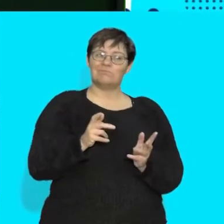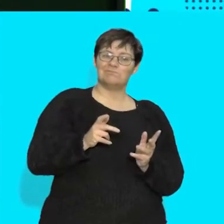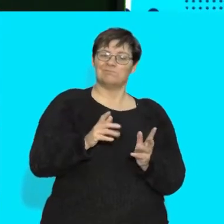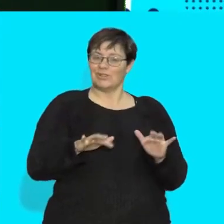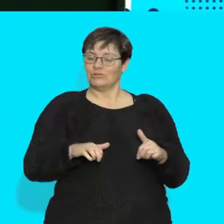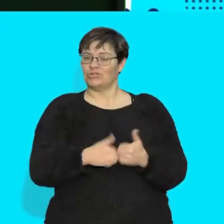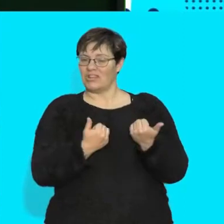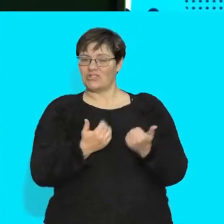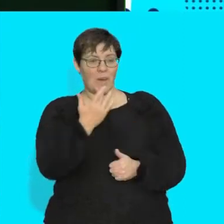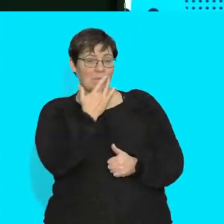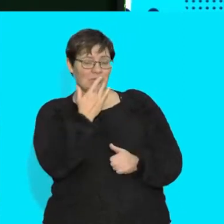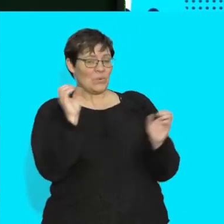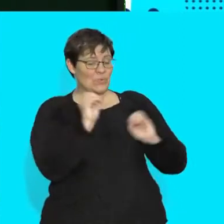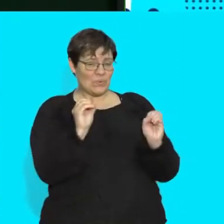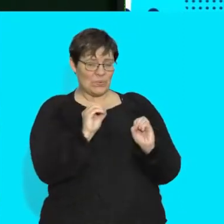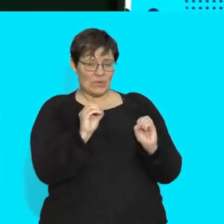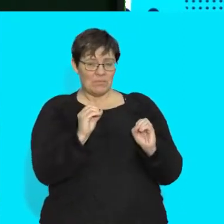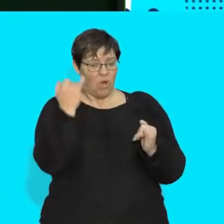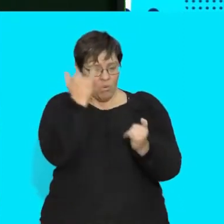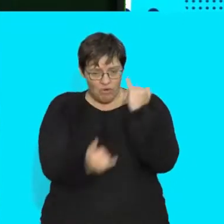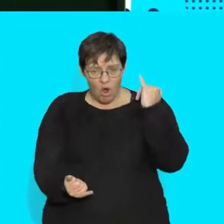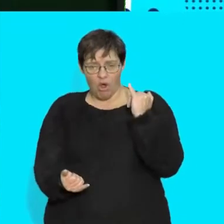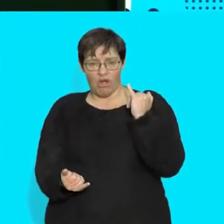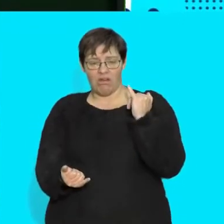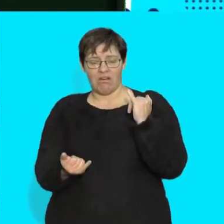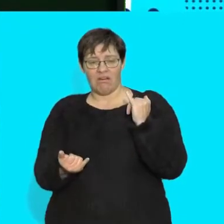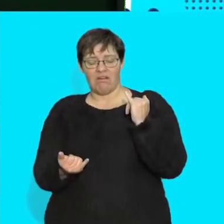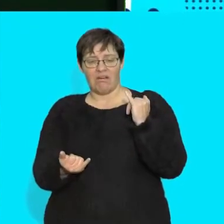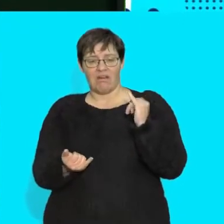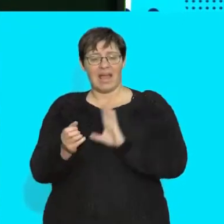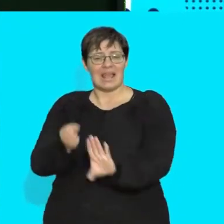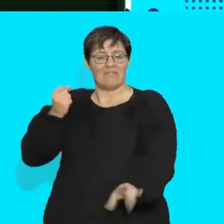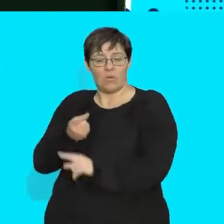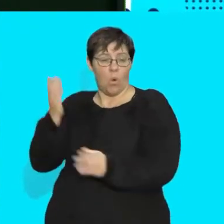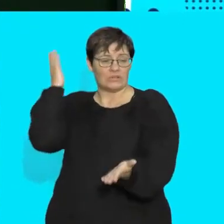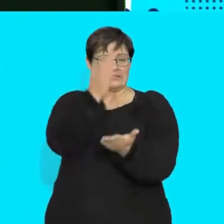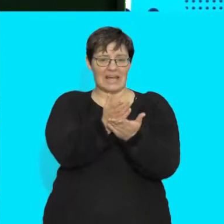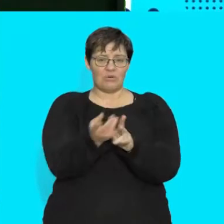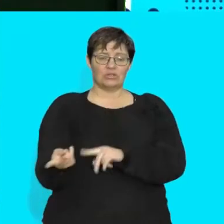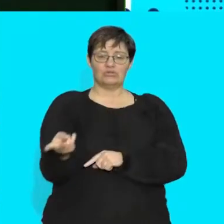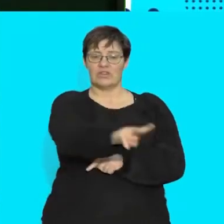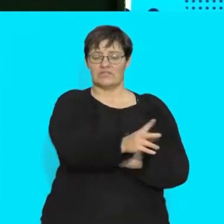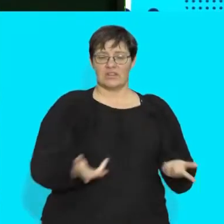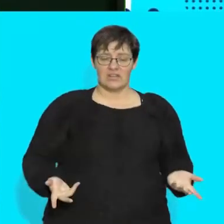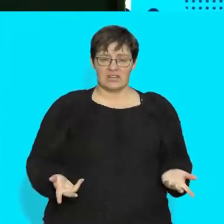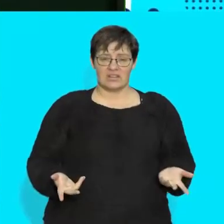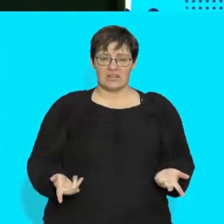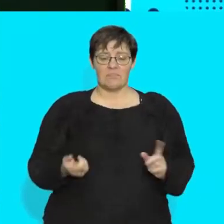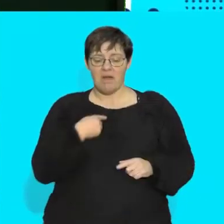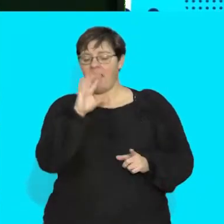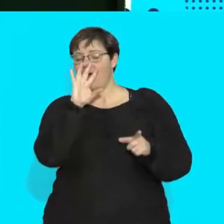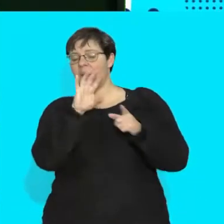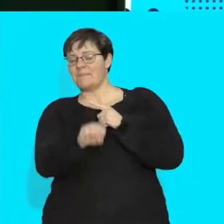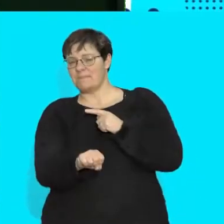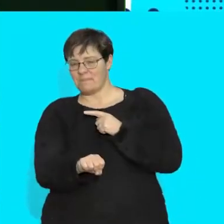challenge to us. If we don't have the battery on, we're going to get a galvanic cell or a direct transfer. So this